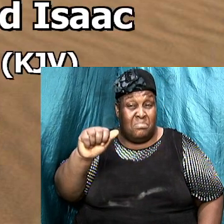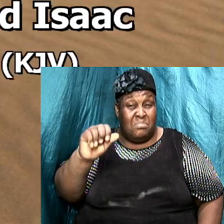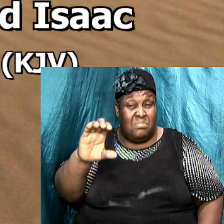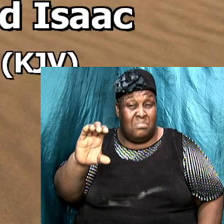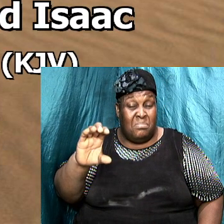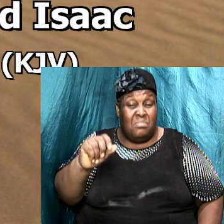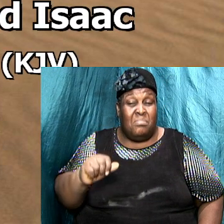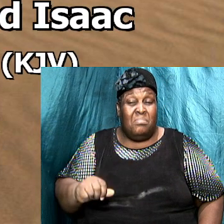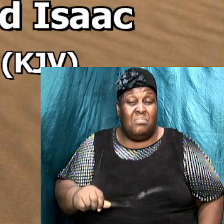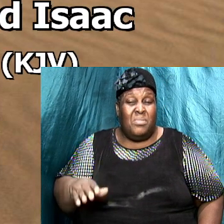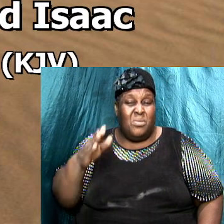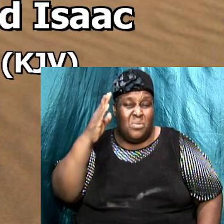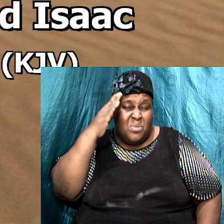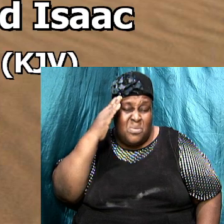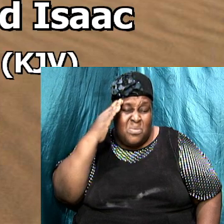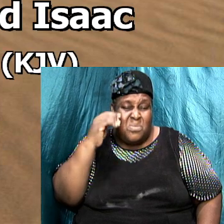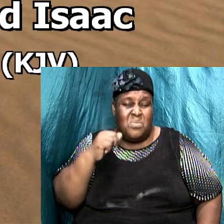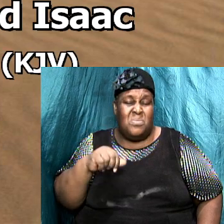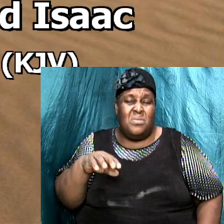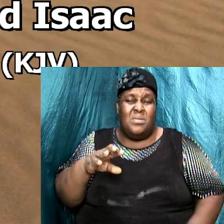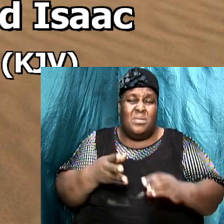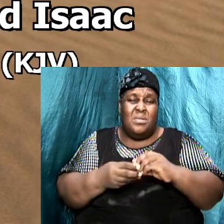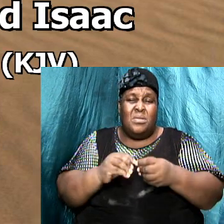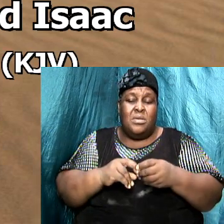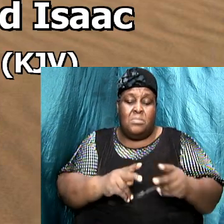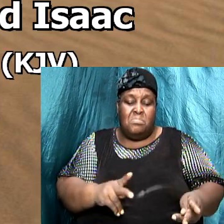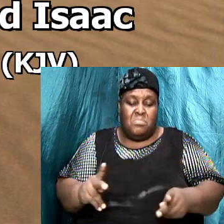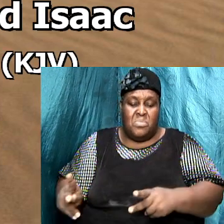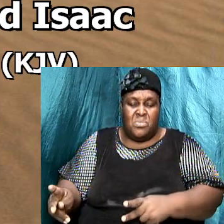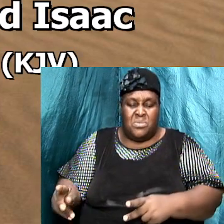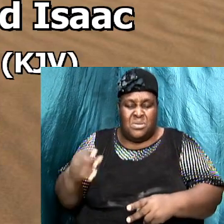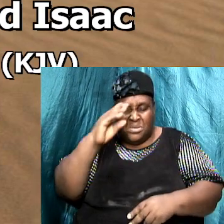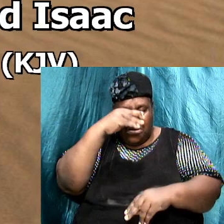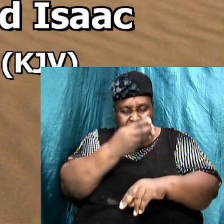So we know the story. He put Isaac on the altar.